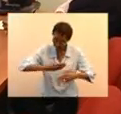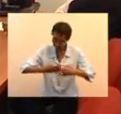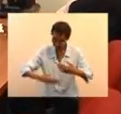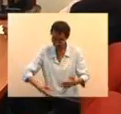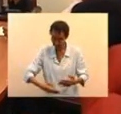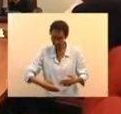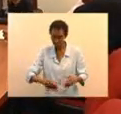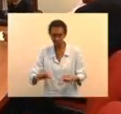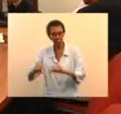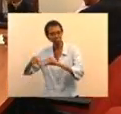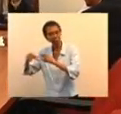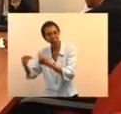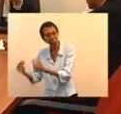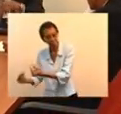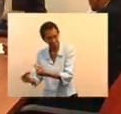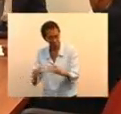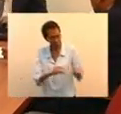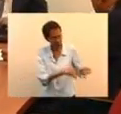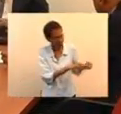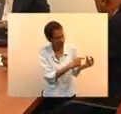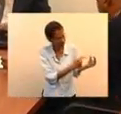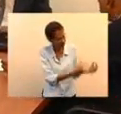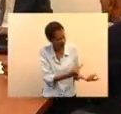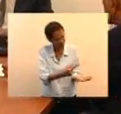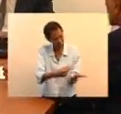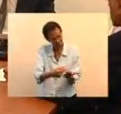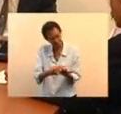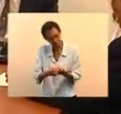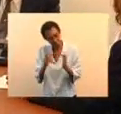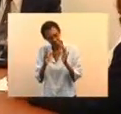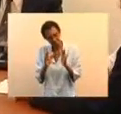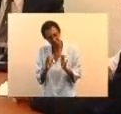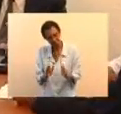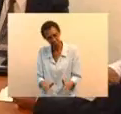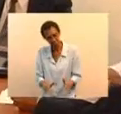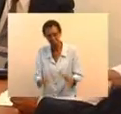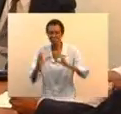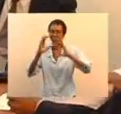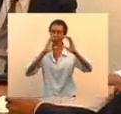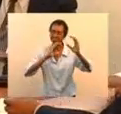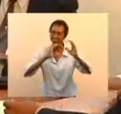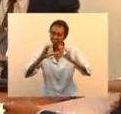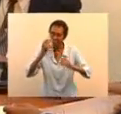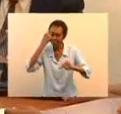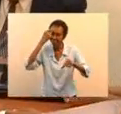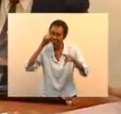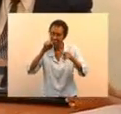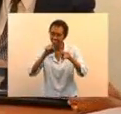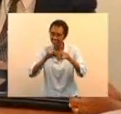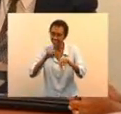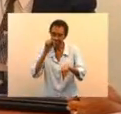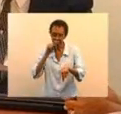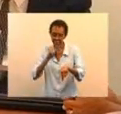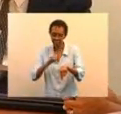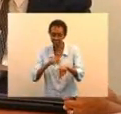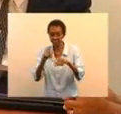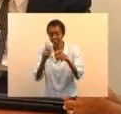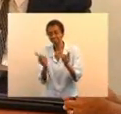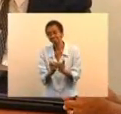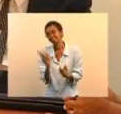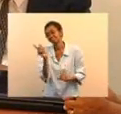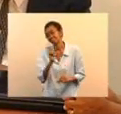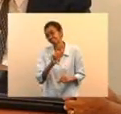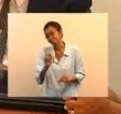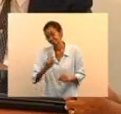mediator will discuss and agree to the date, time, and location of the next mediation session. If in